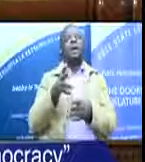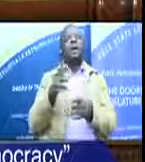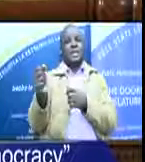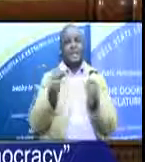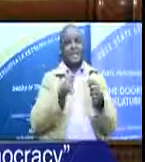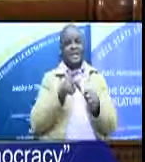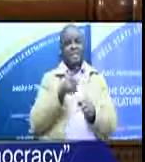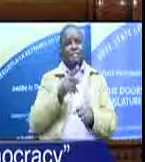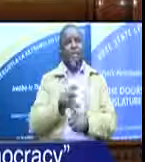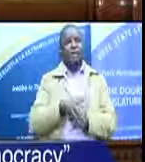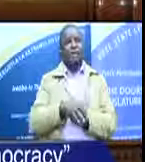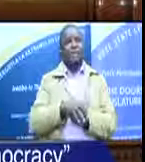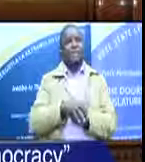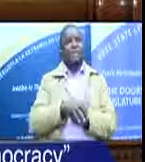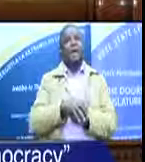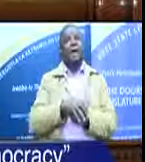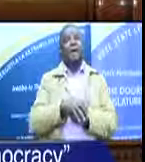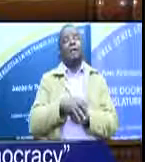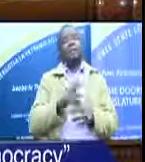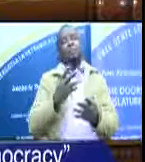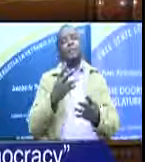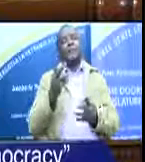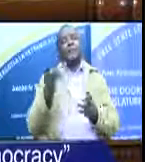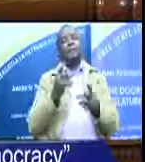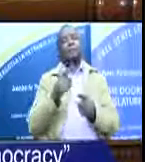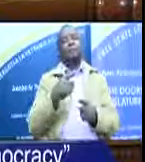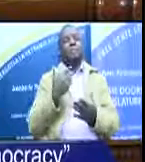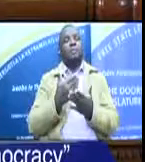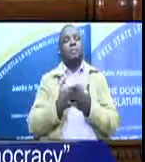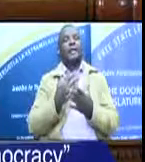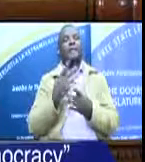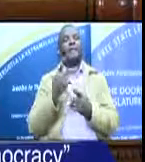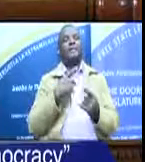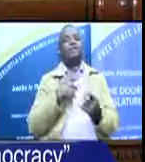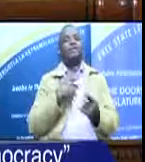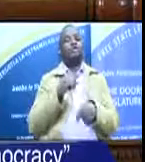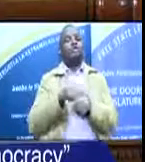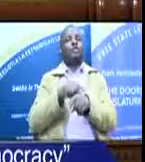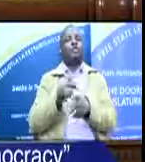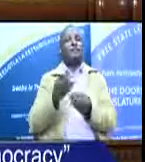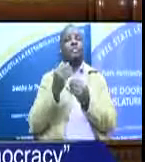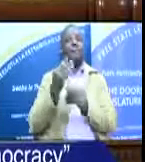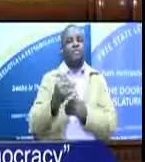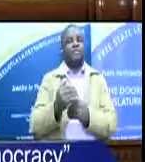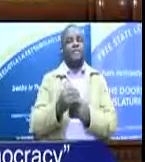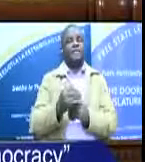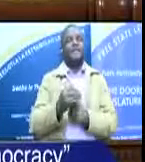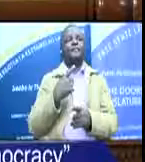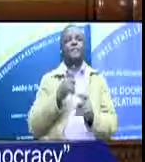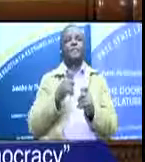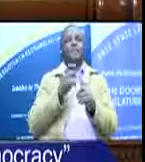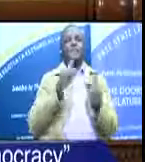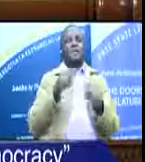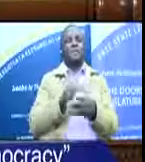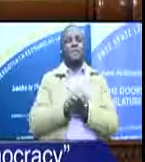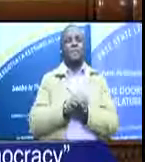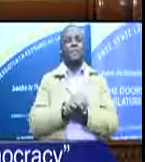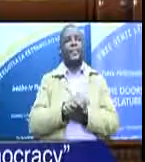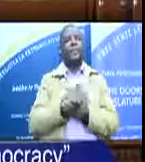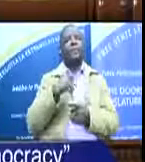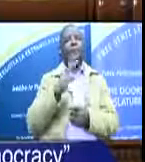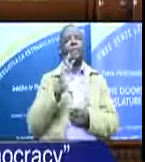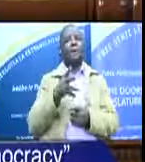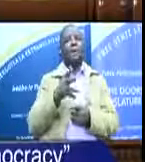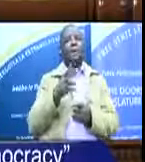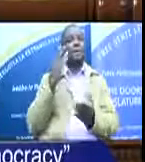filled. Batho ba rona ba se batla bonelo haufinyana le moo ba dulang teng ke di-specialists. We shall